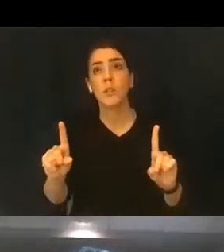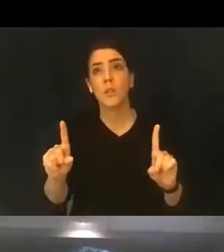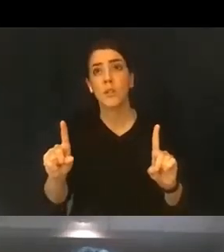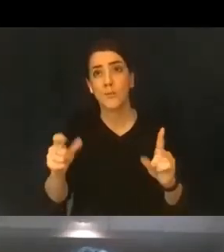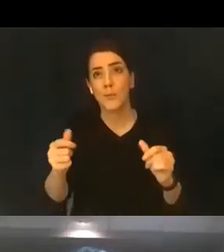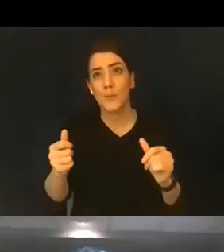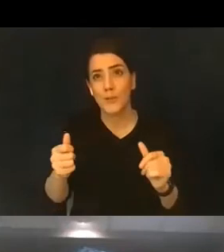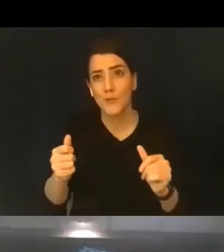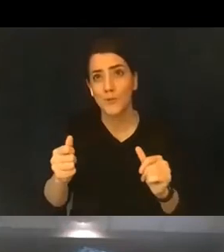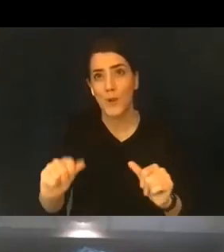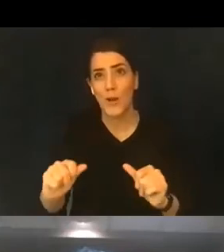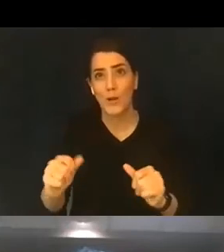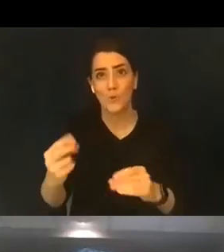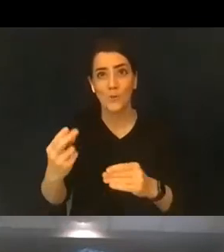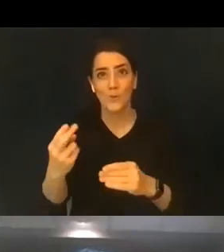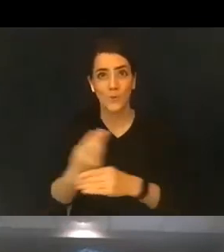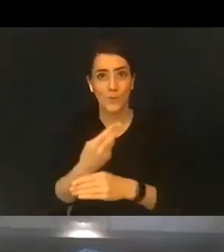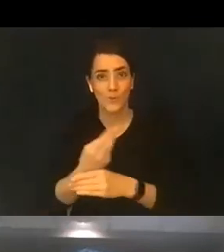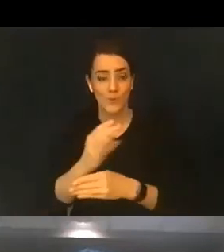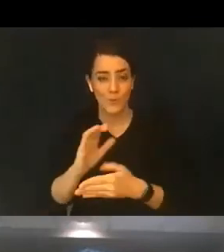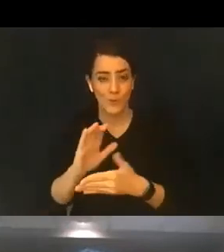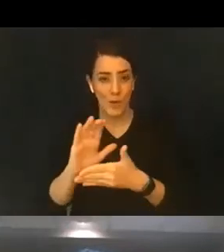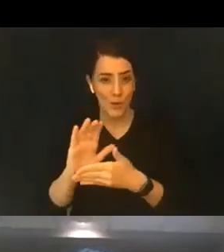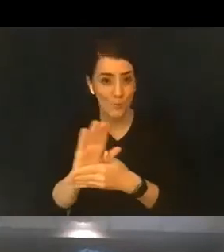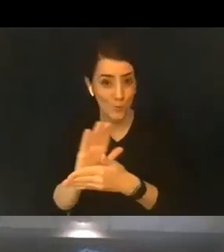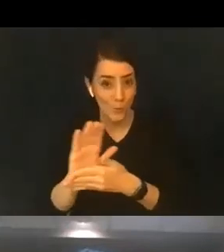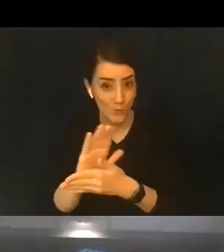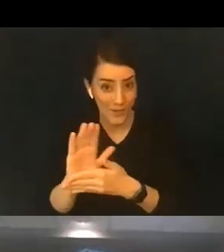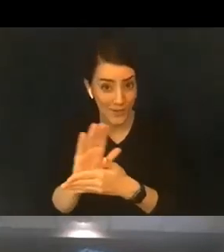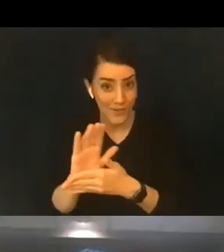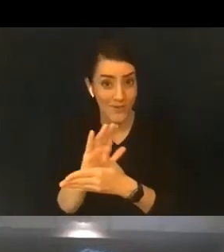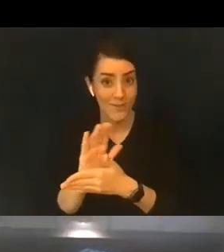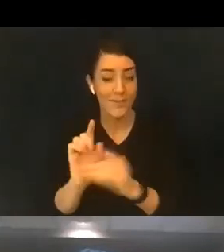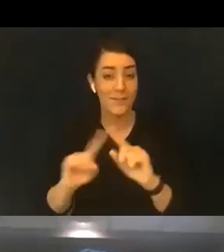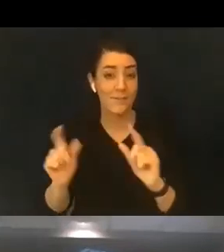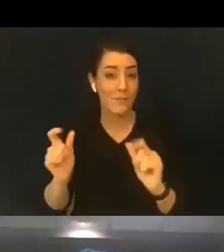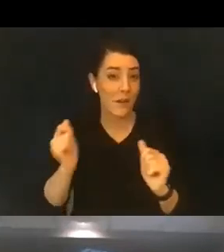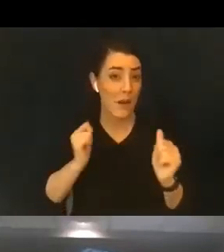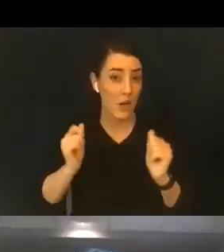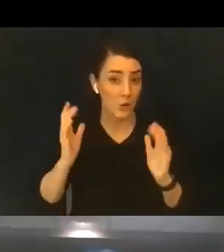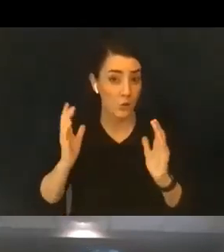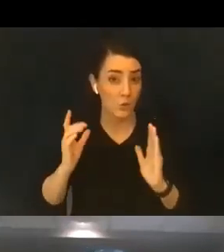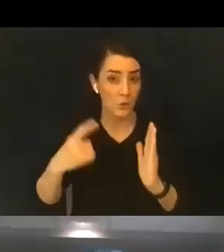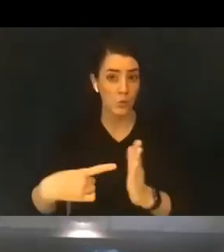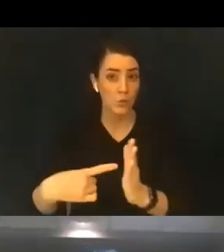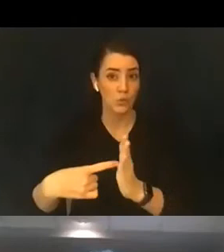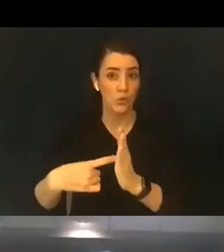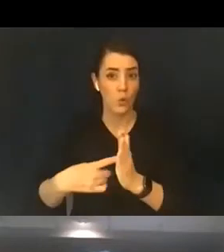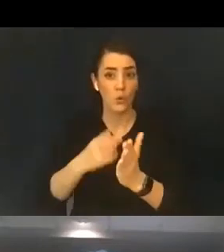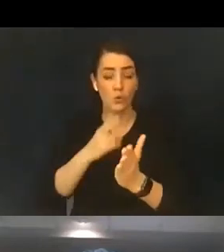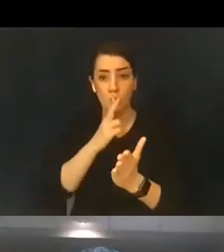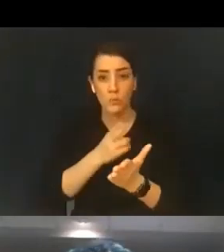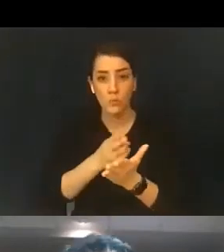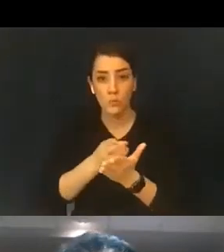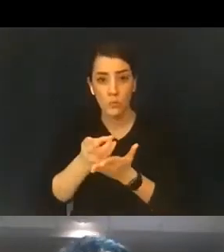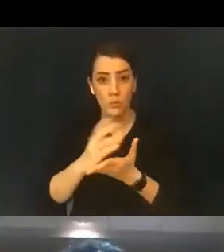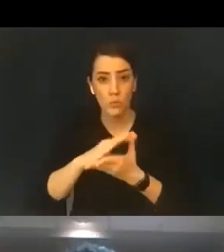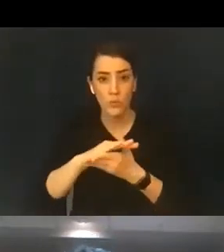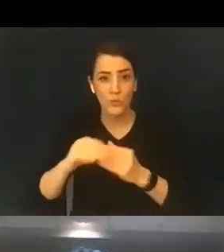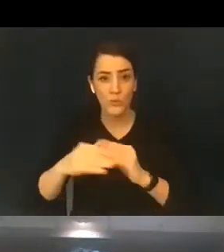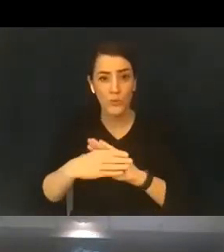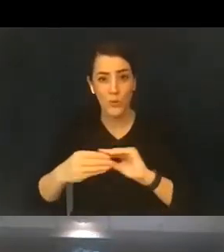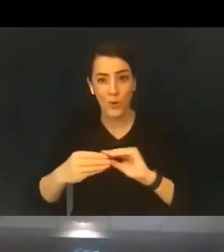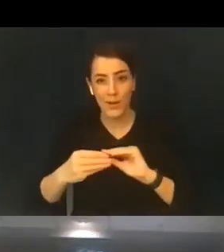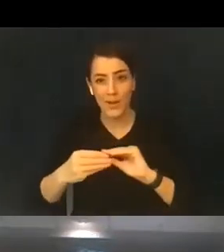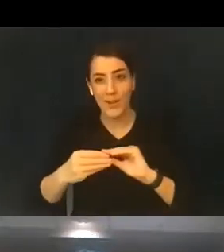movie, because they're really, yeah, you know, truth is sort of a contingent on the writer of